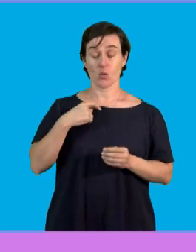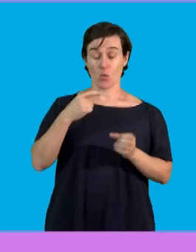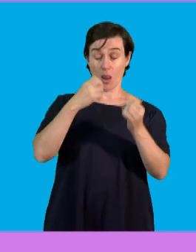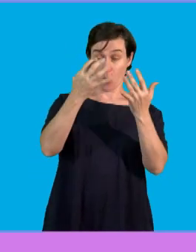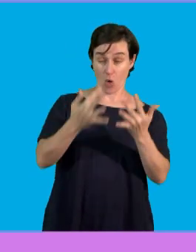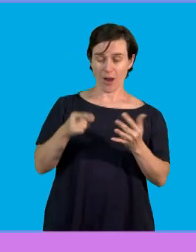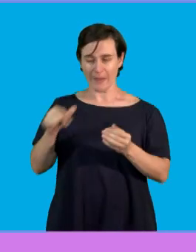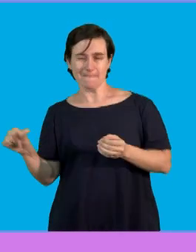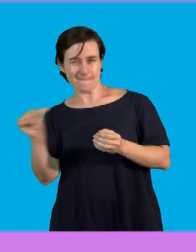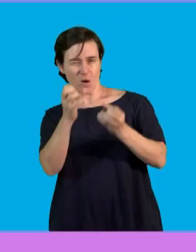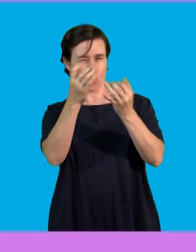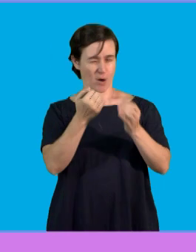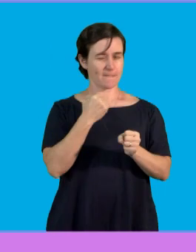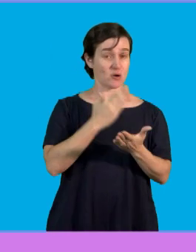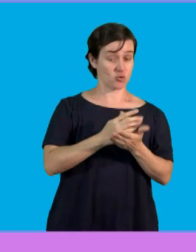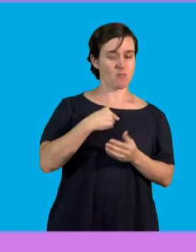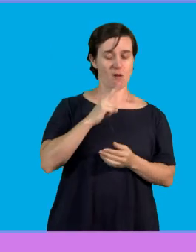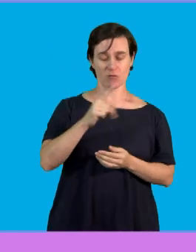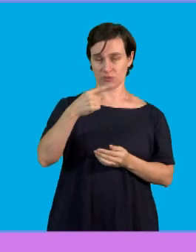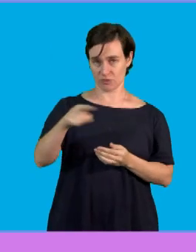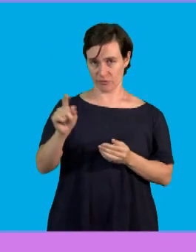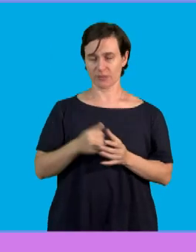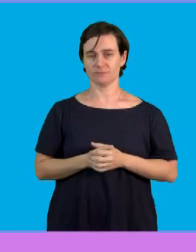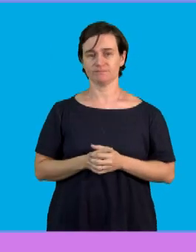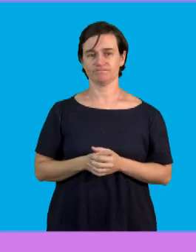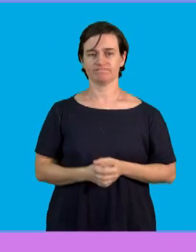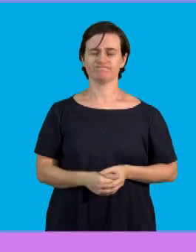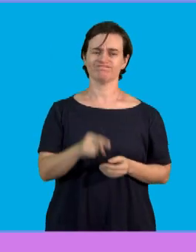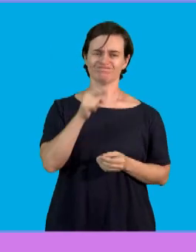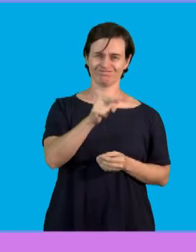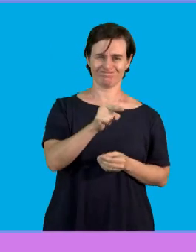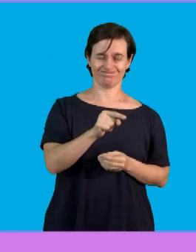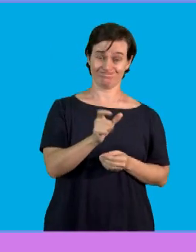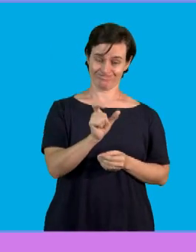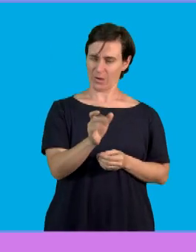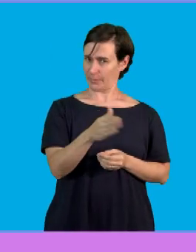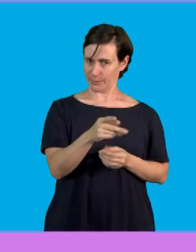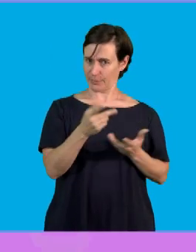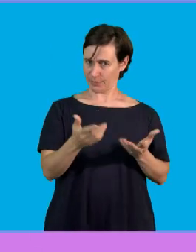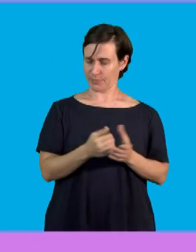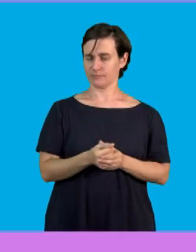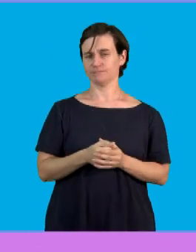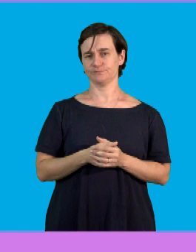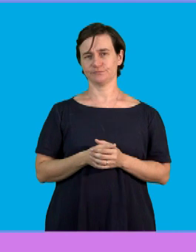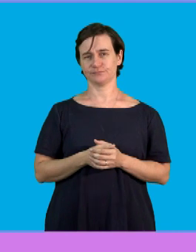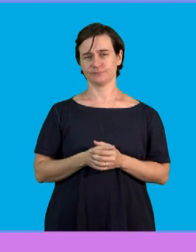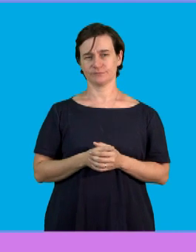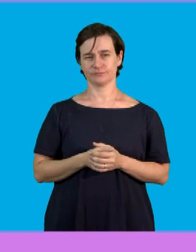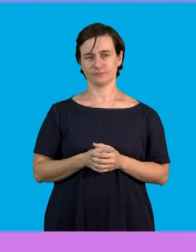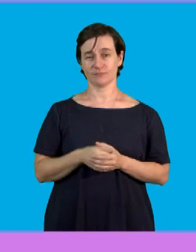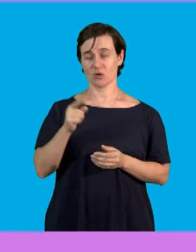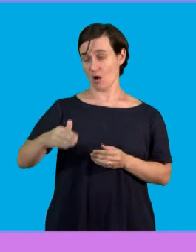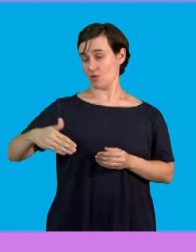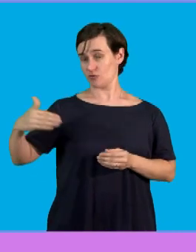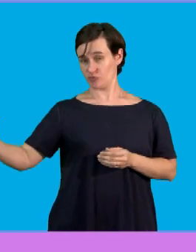that we know that our fee is correct. So looking at these transactions that we were given on our right, we are